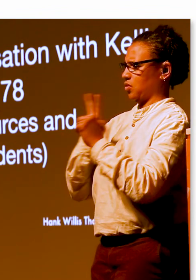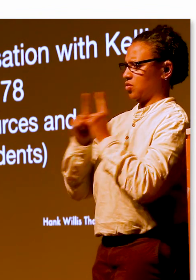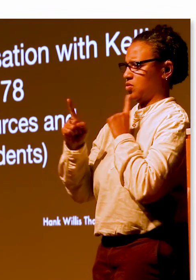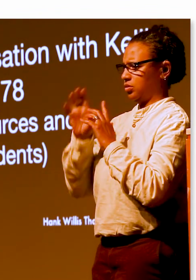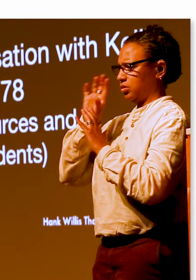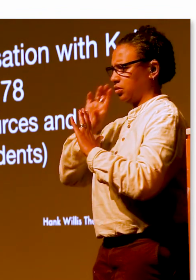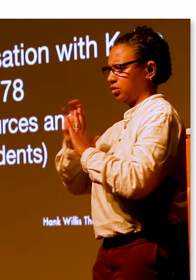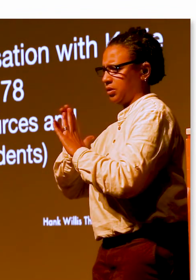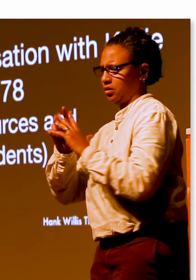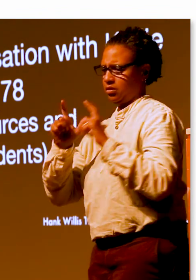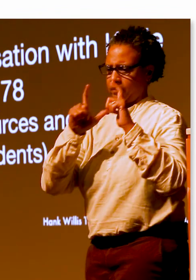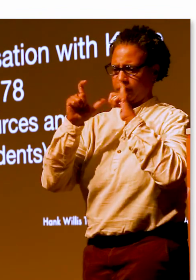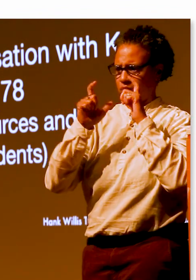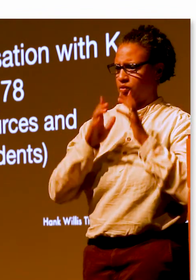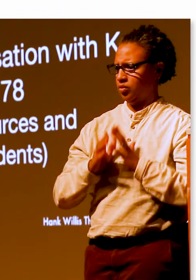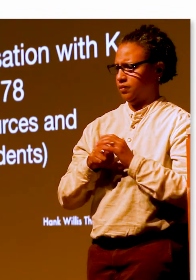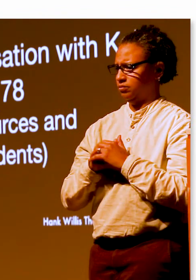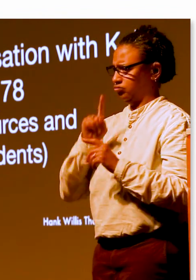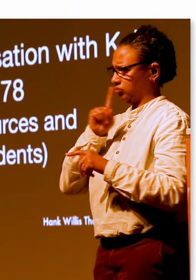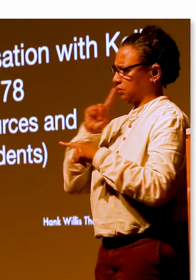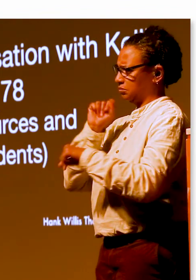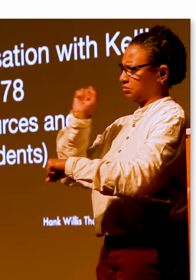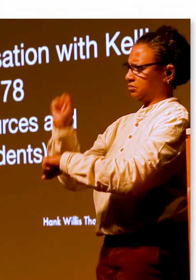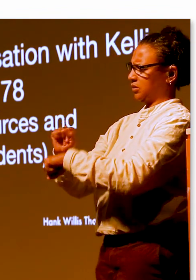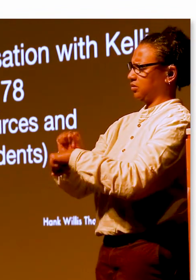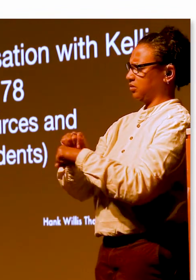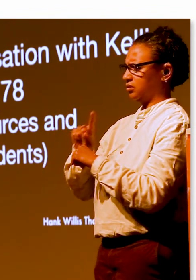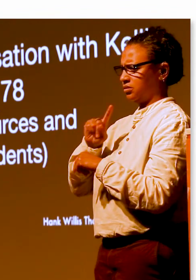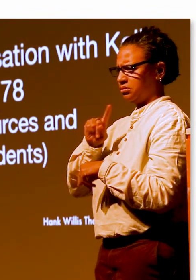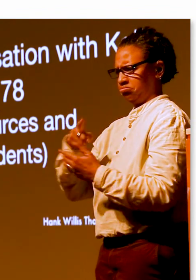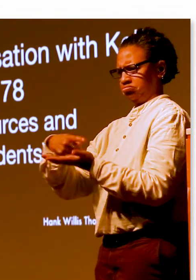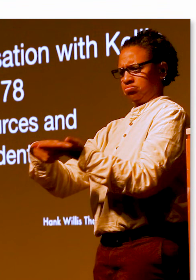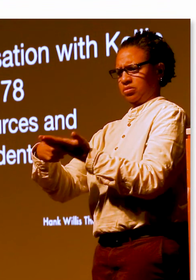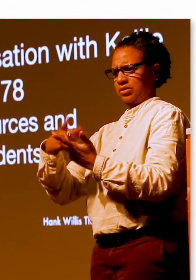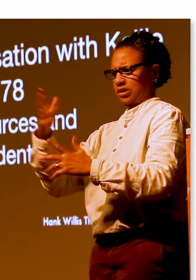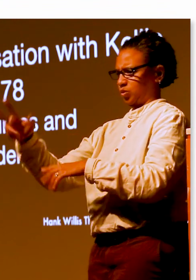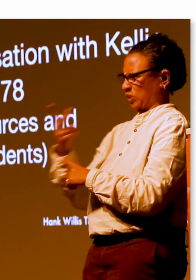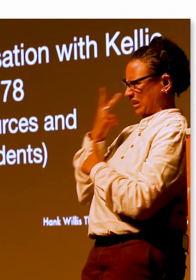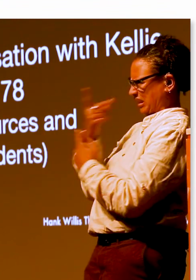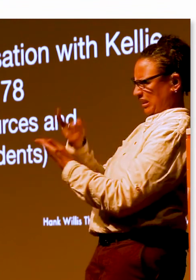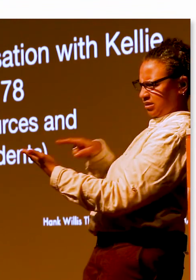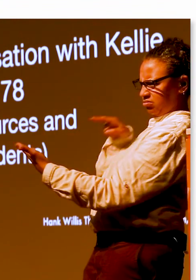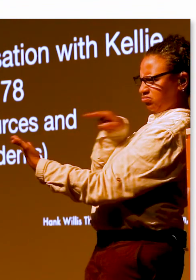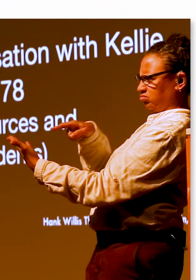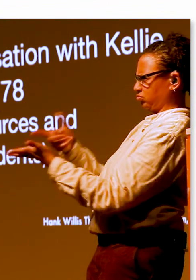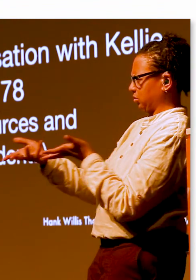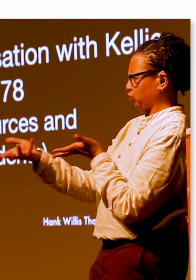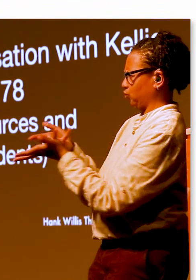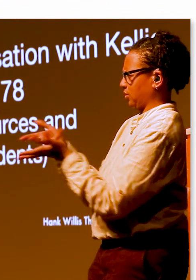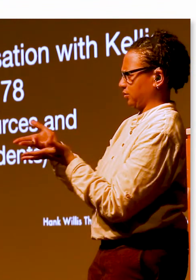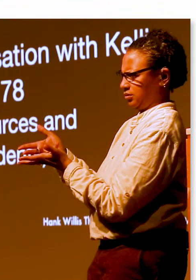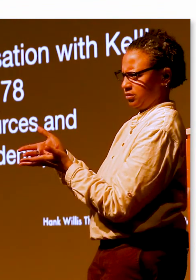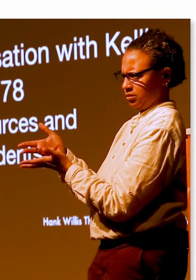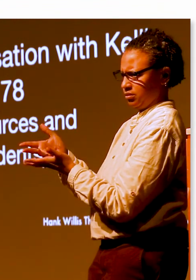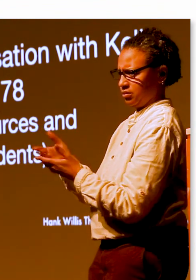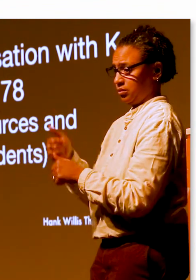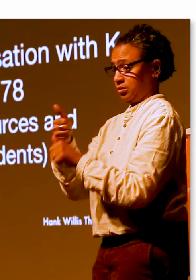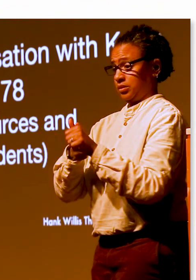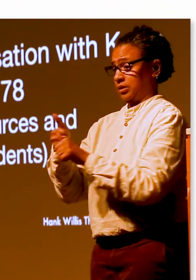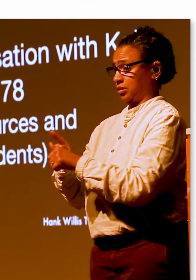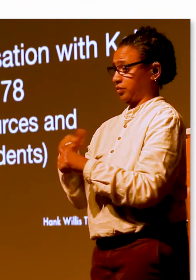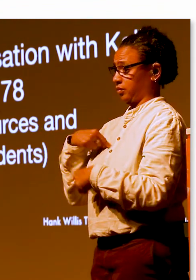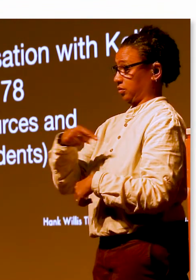because it really is about how you're seeing, how you're interacting, what each of us as individuals takes away from